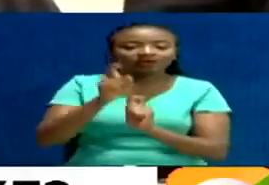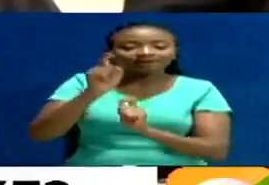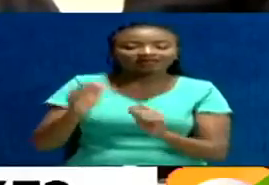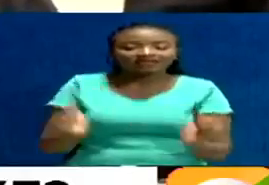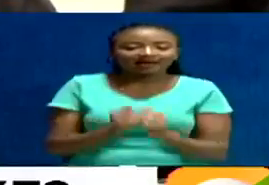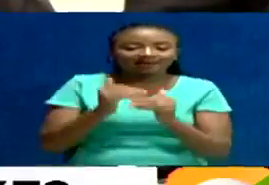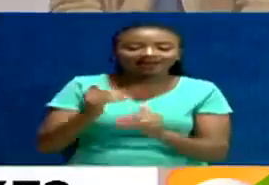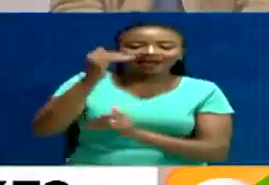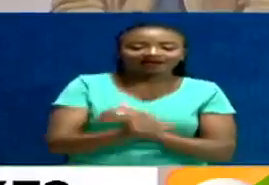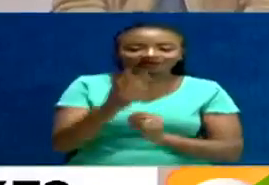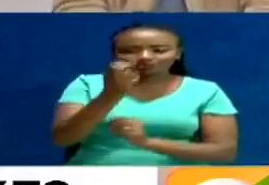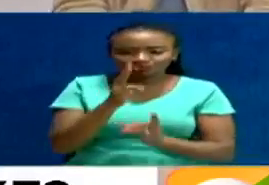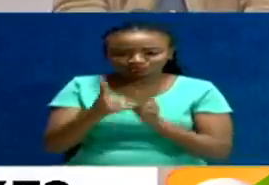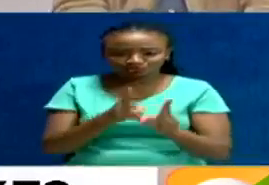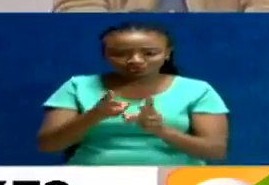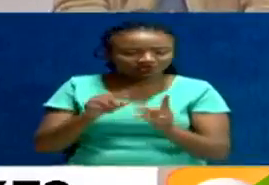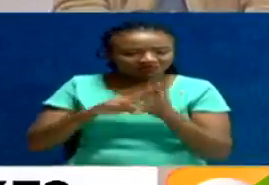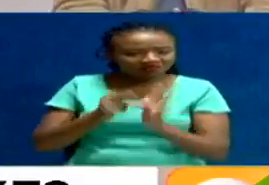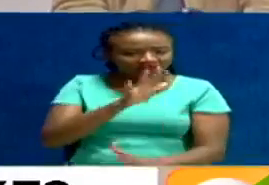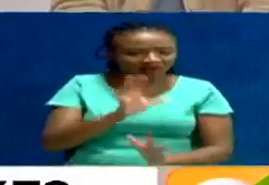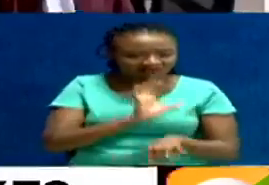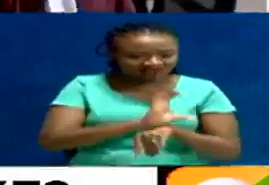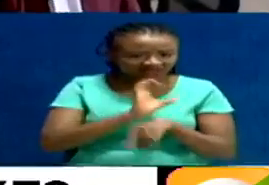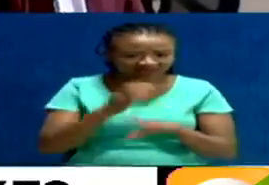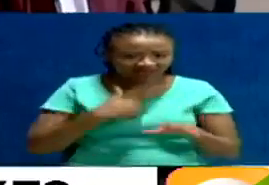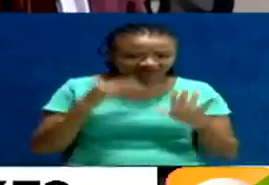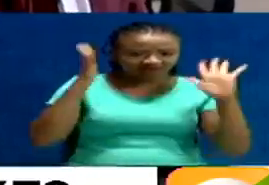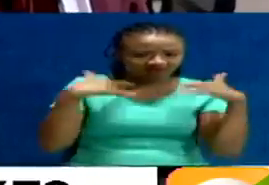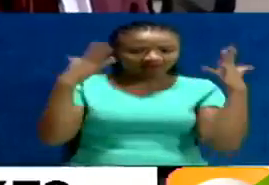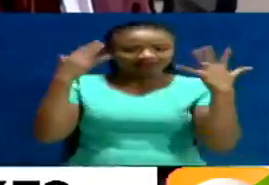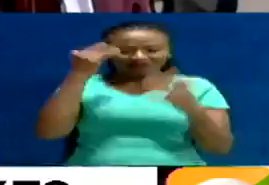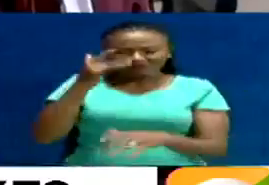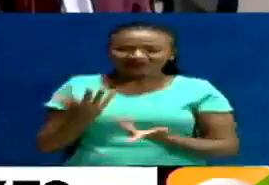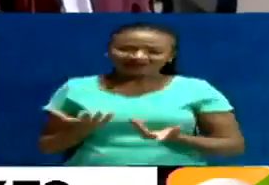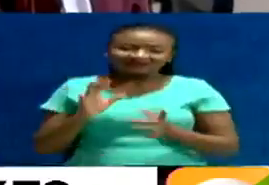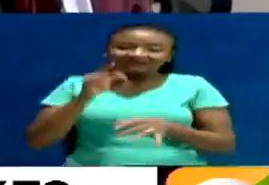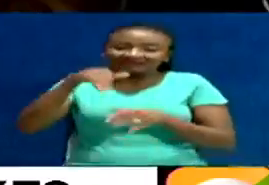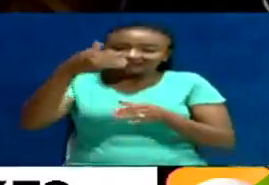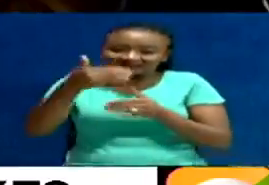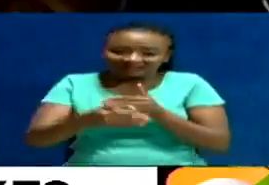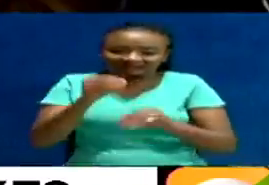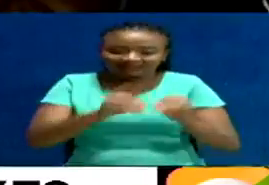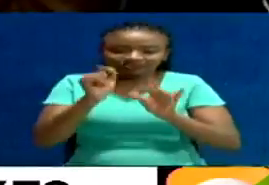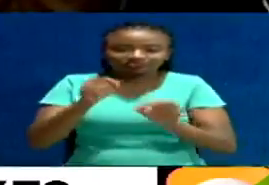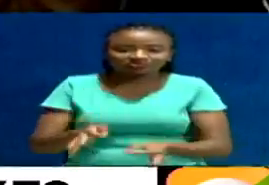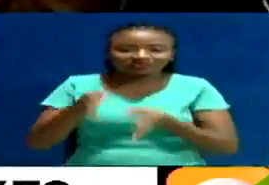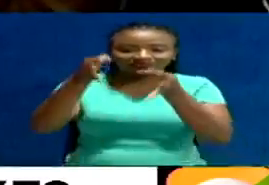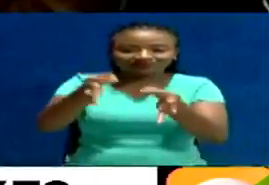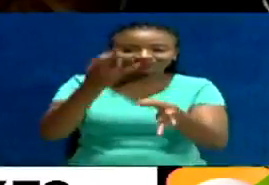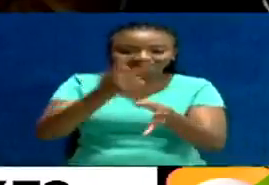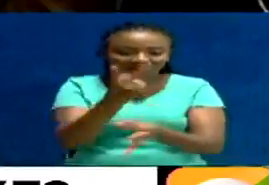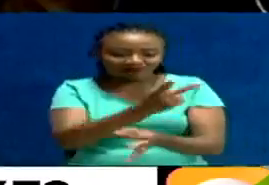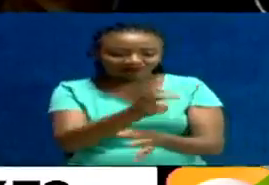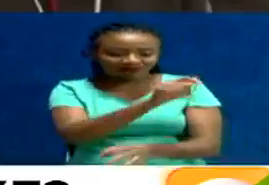after 2022. The church is concerned of growing sentiments of postponing the next general election, both the Catholic and